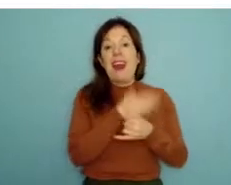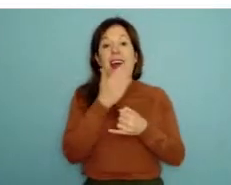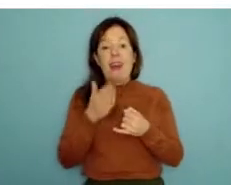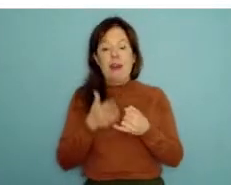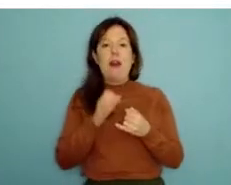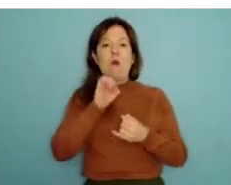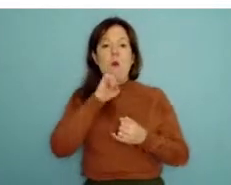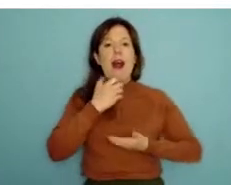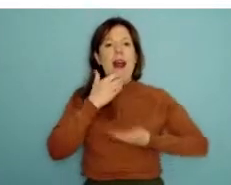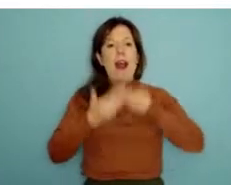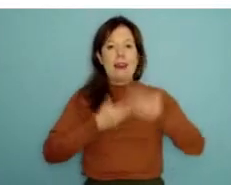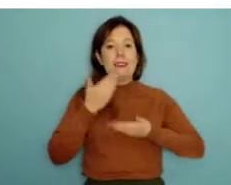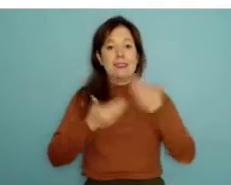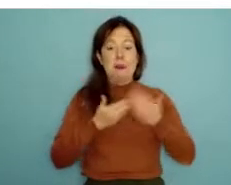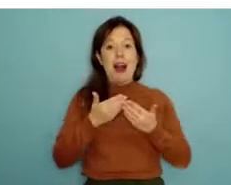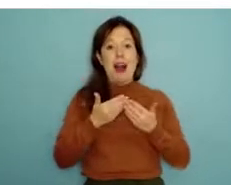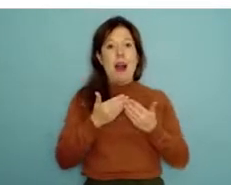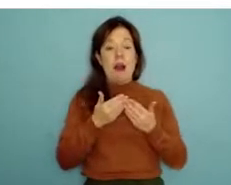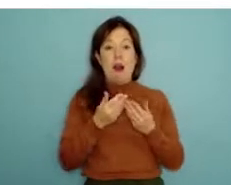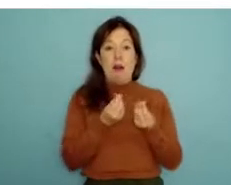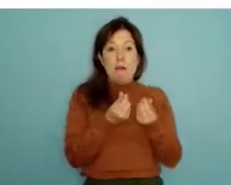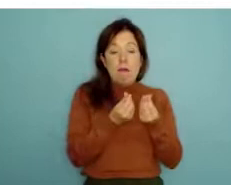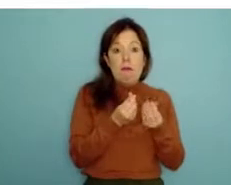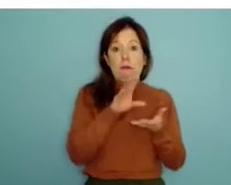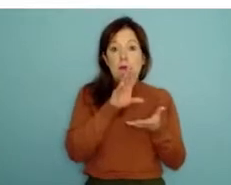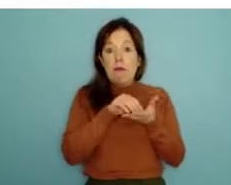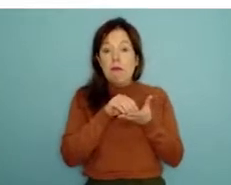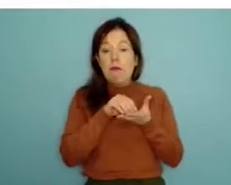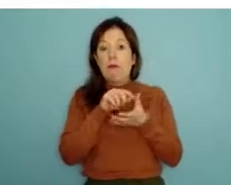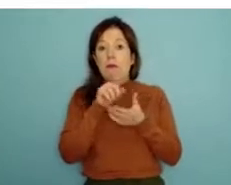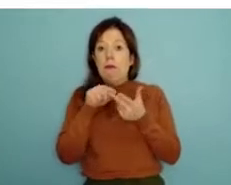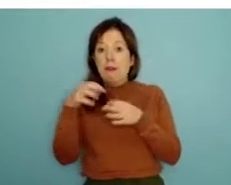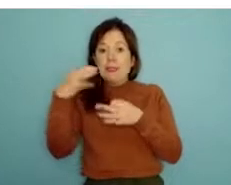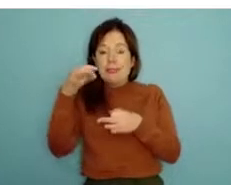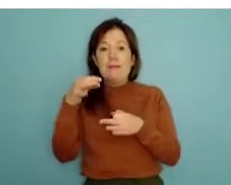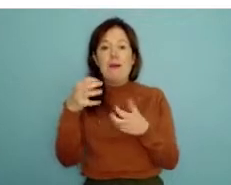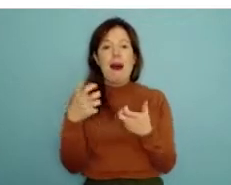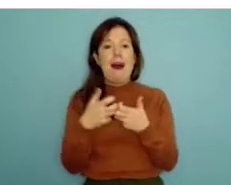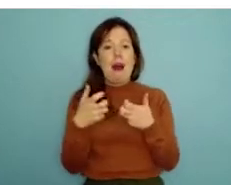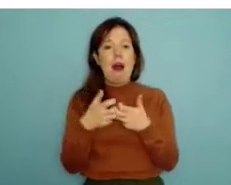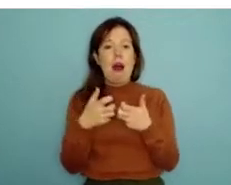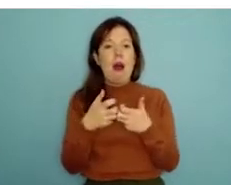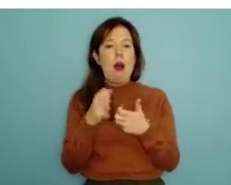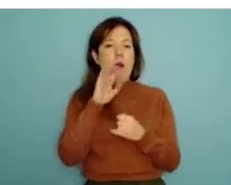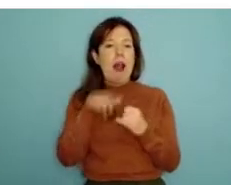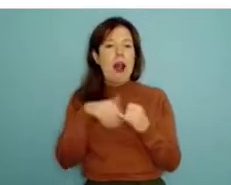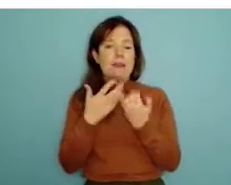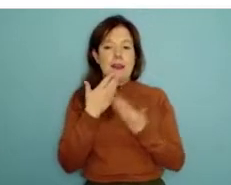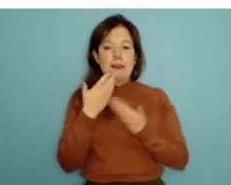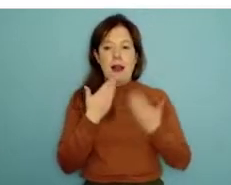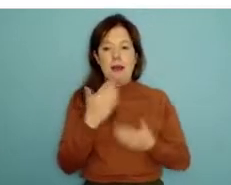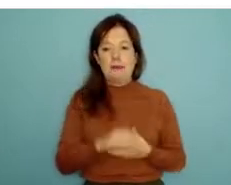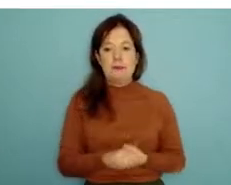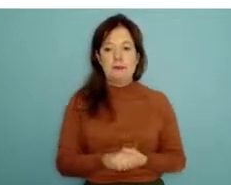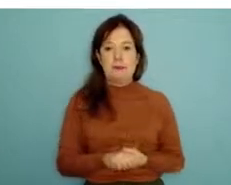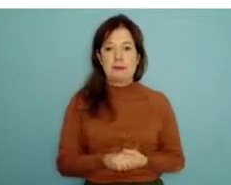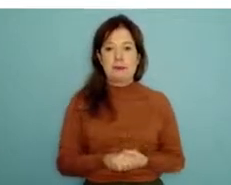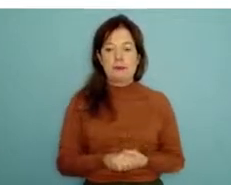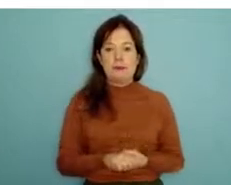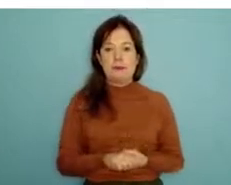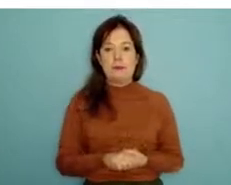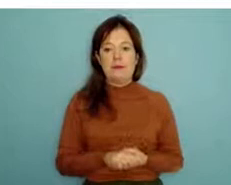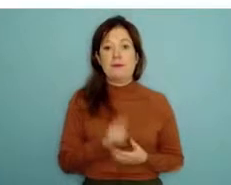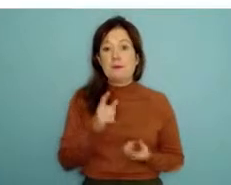about where you can access all the materials and your attendance certificate too. But fundamentally, we'd like you to sit